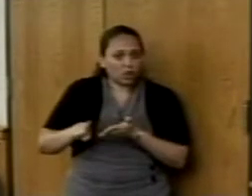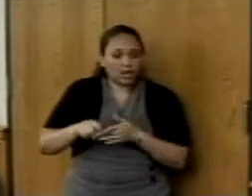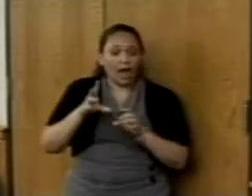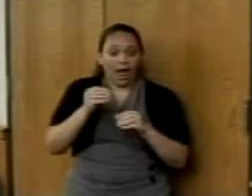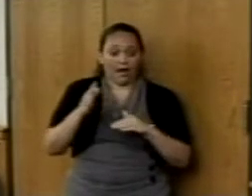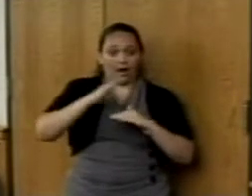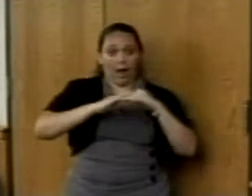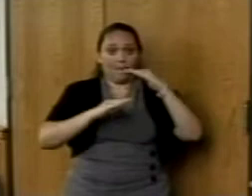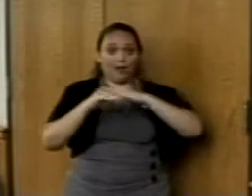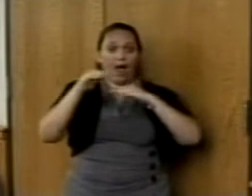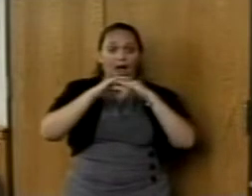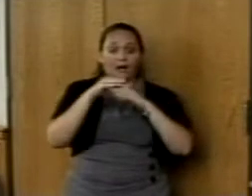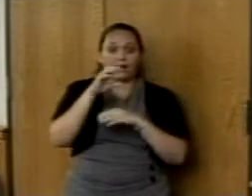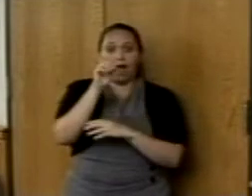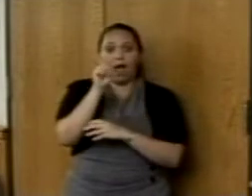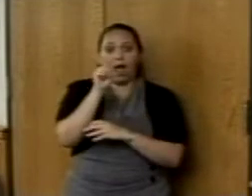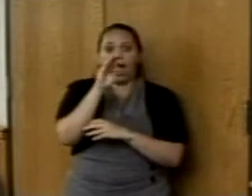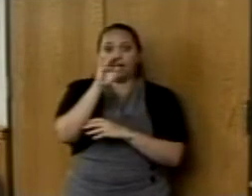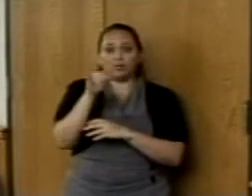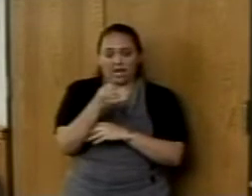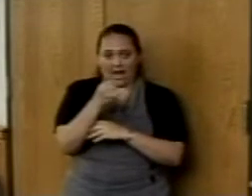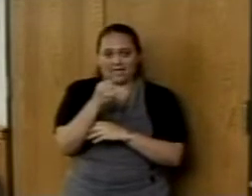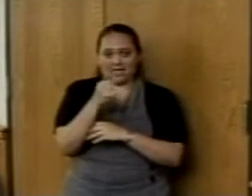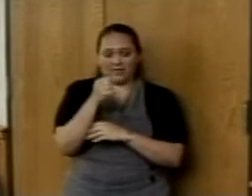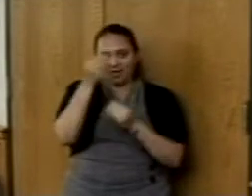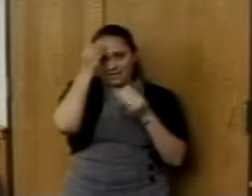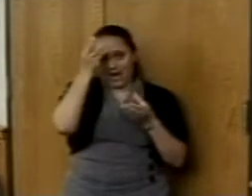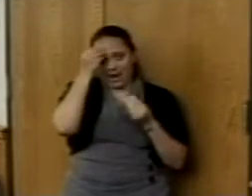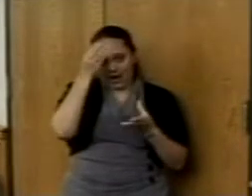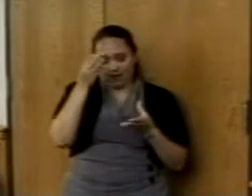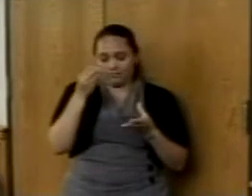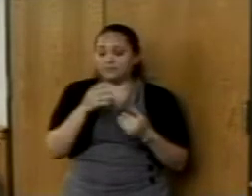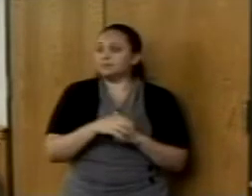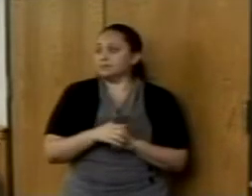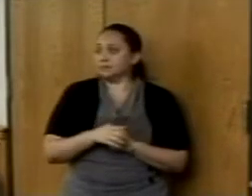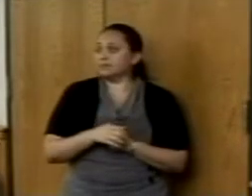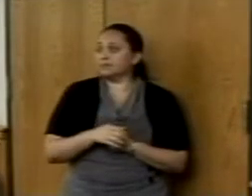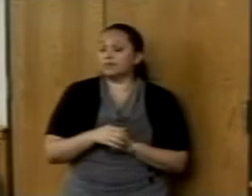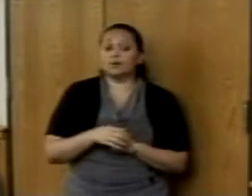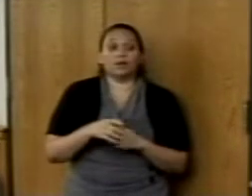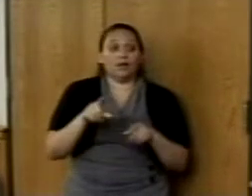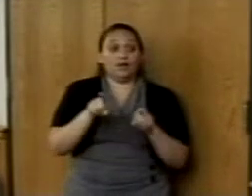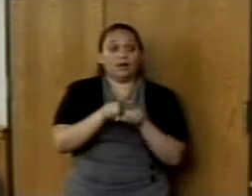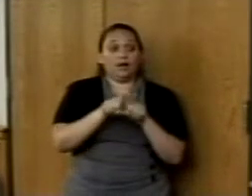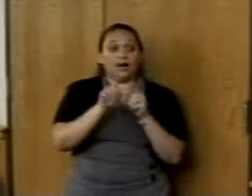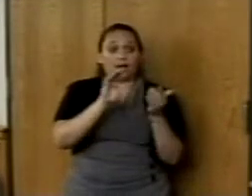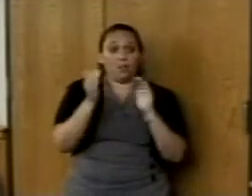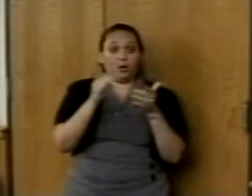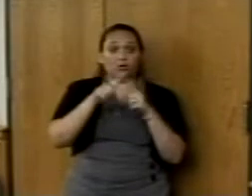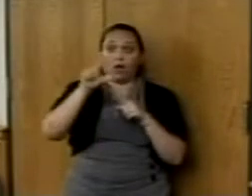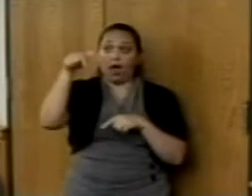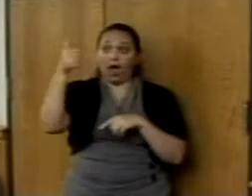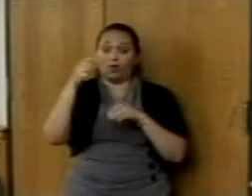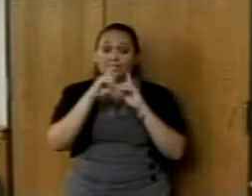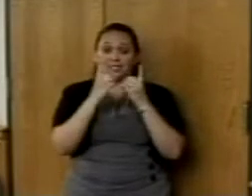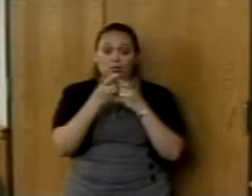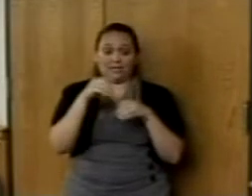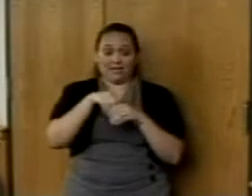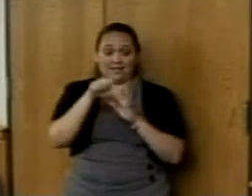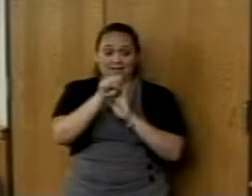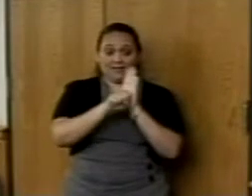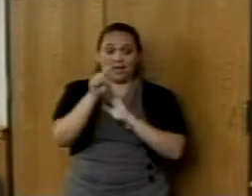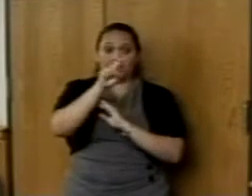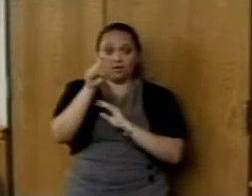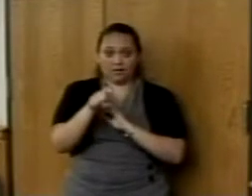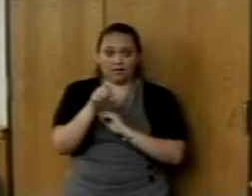objective data, not subjective data, to determine these guidelines. In comparison to other districts in the state of Texas